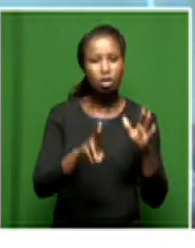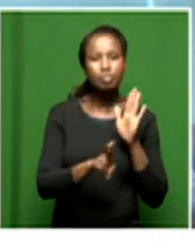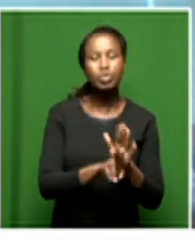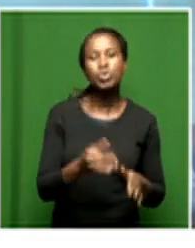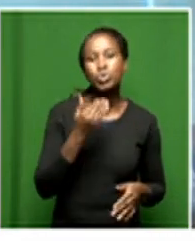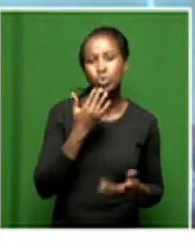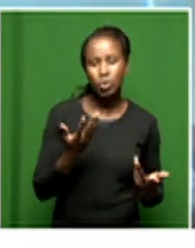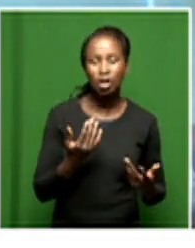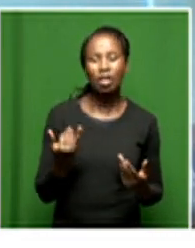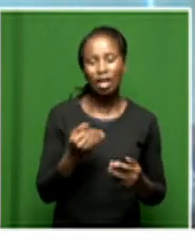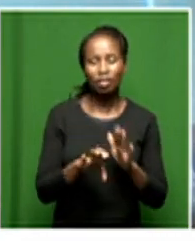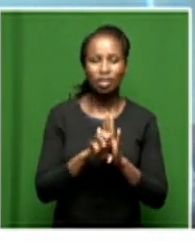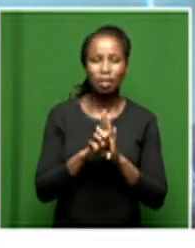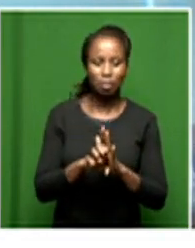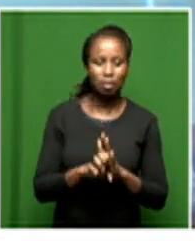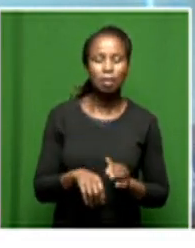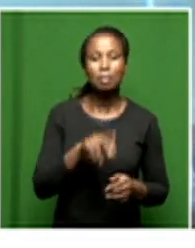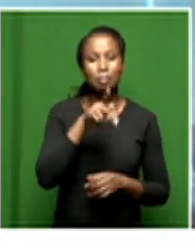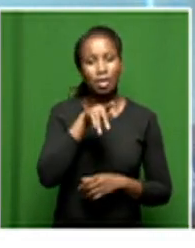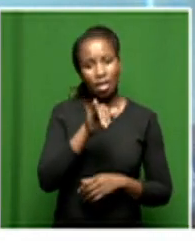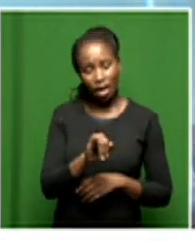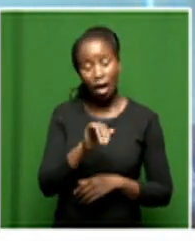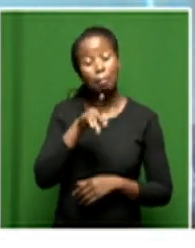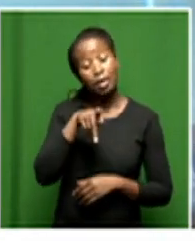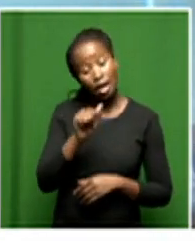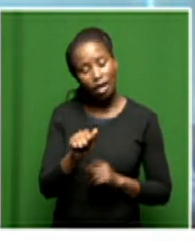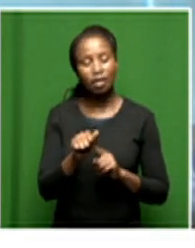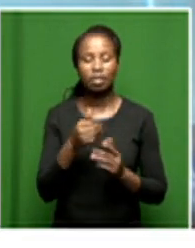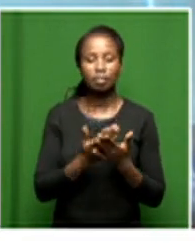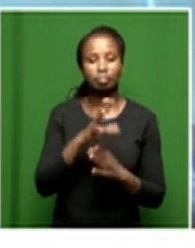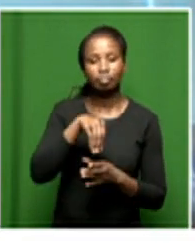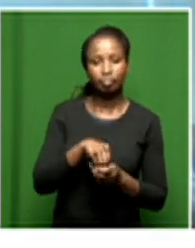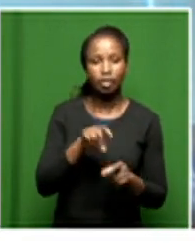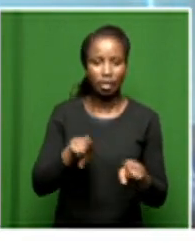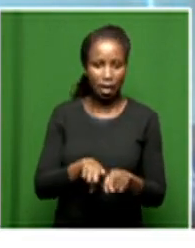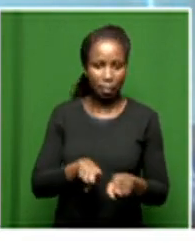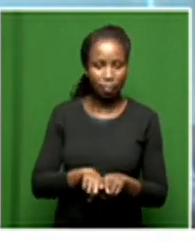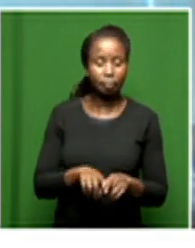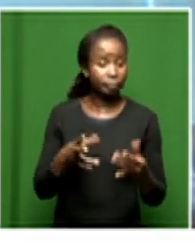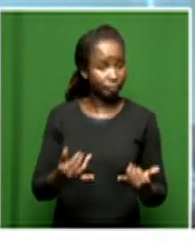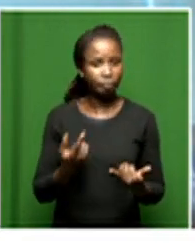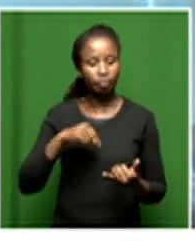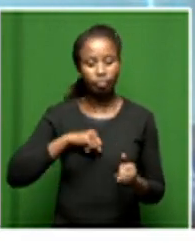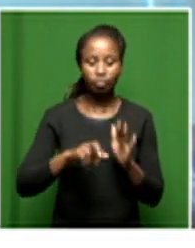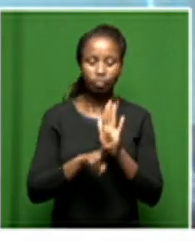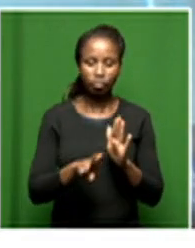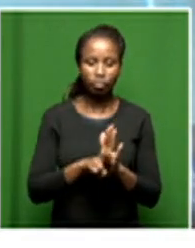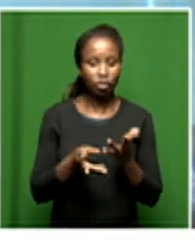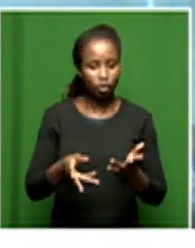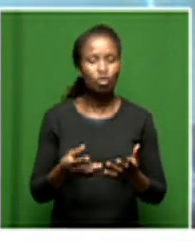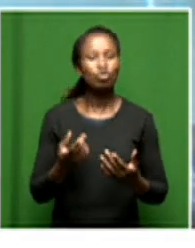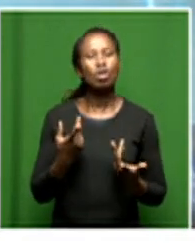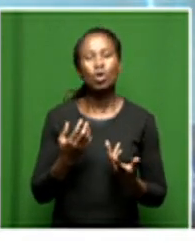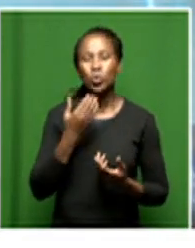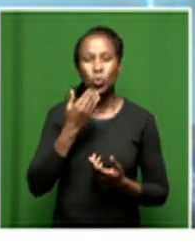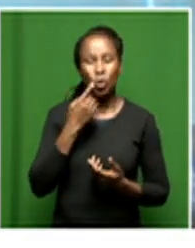the Patriotic Alliance is a party led by Gayton McKenzie, which says first and foremost that we are here to represent coloured South Africans. A